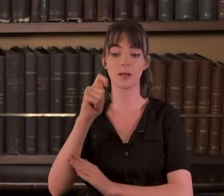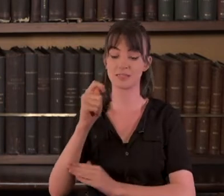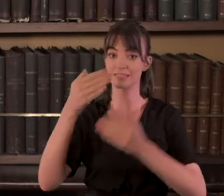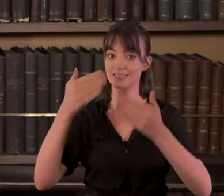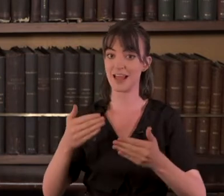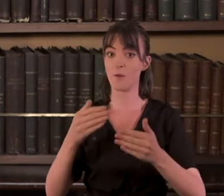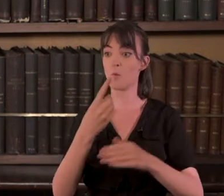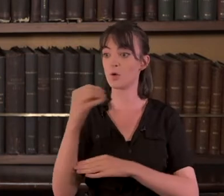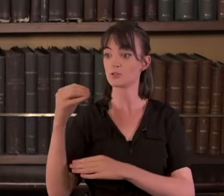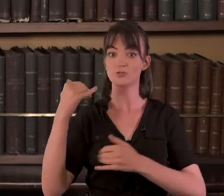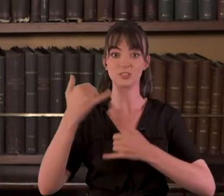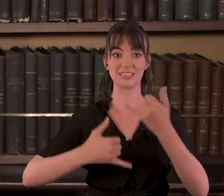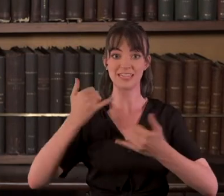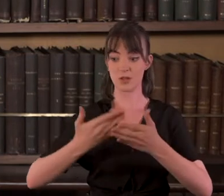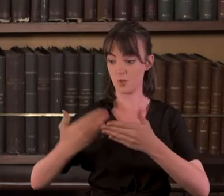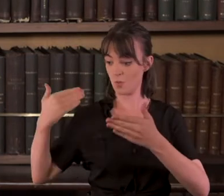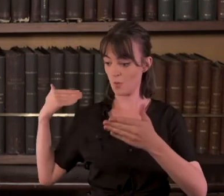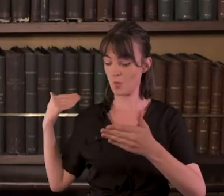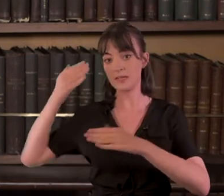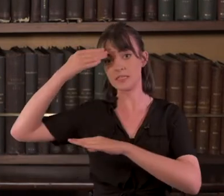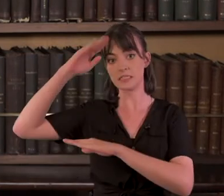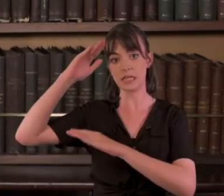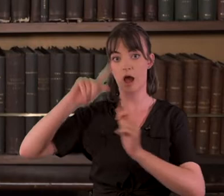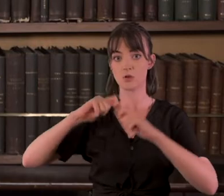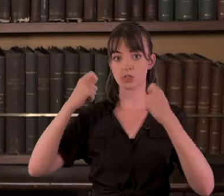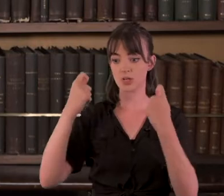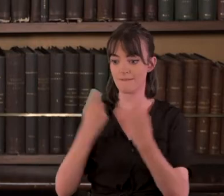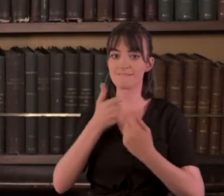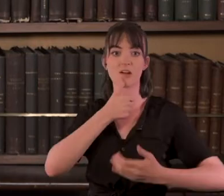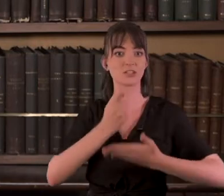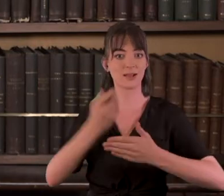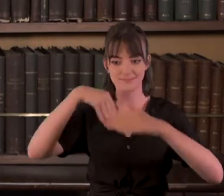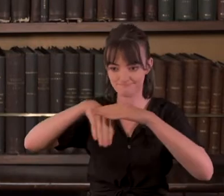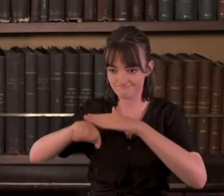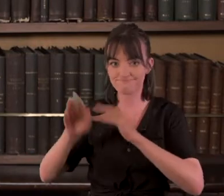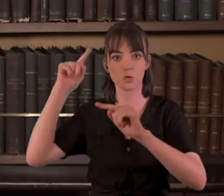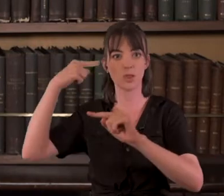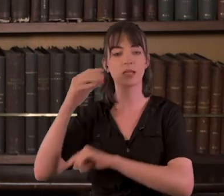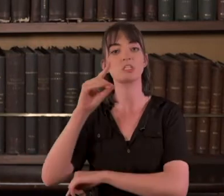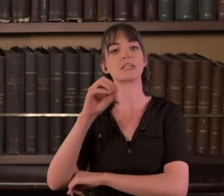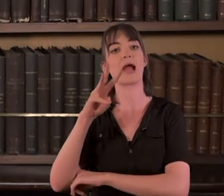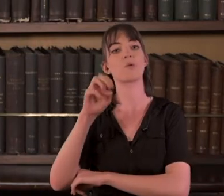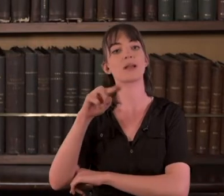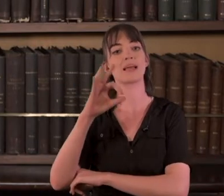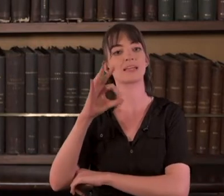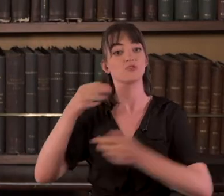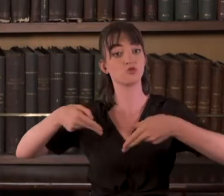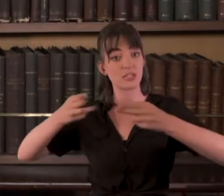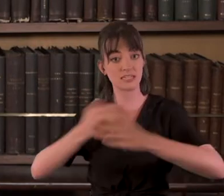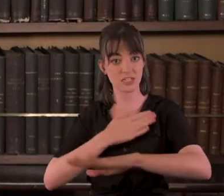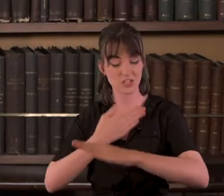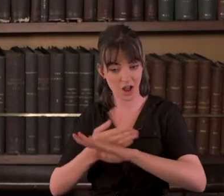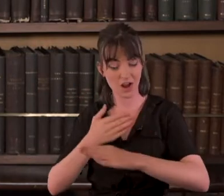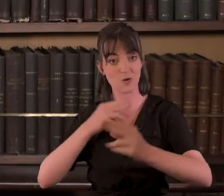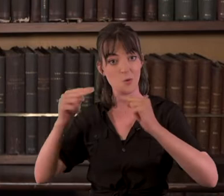day that the Irish plenipotentiaries first entered Downing Street to begin negotiations on what would become the